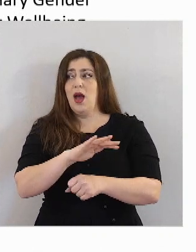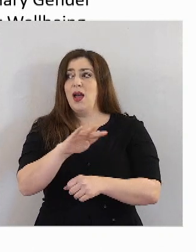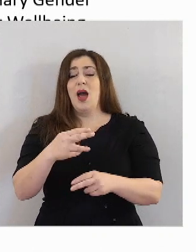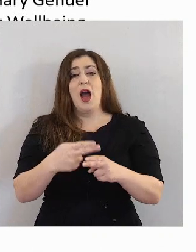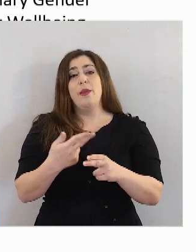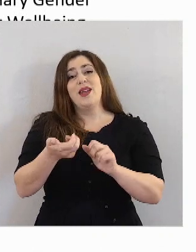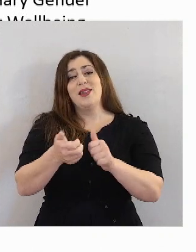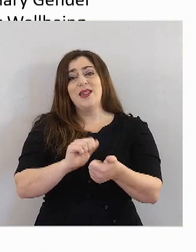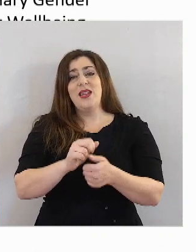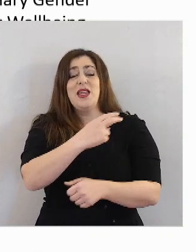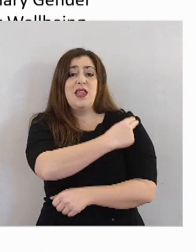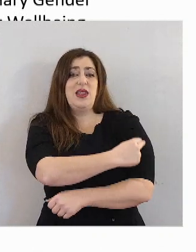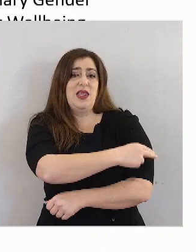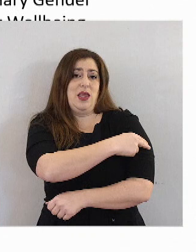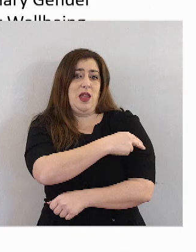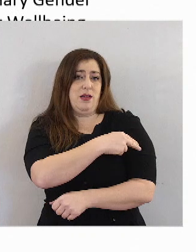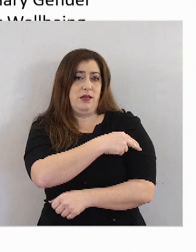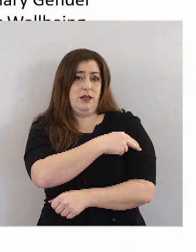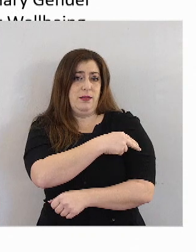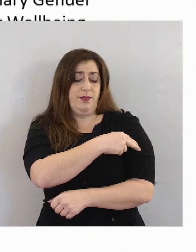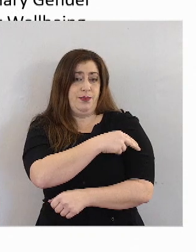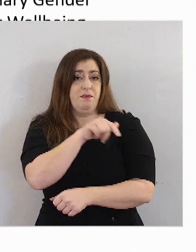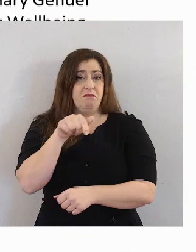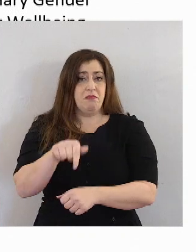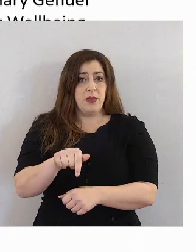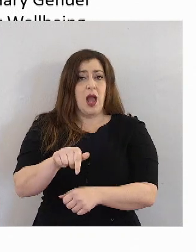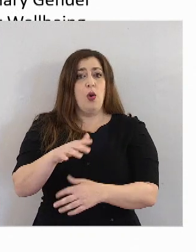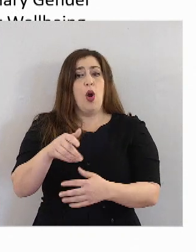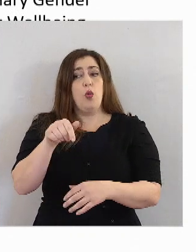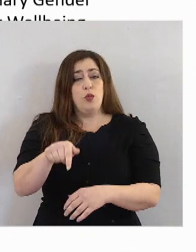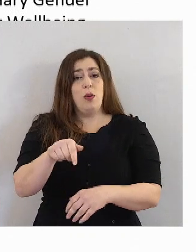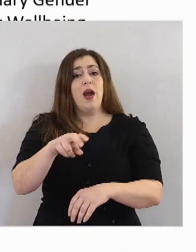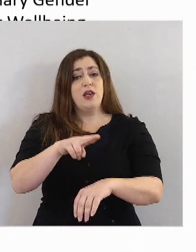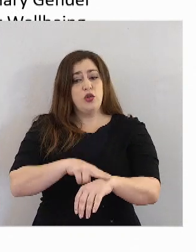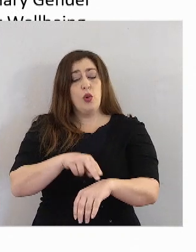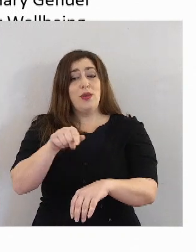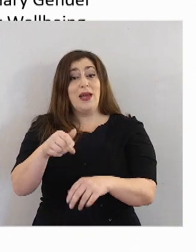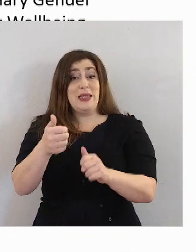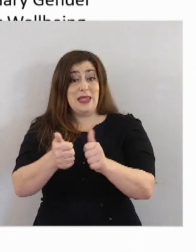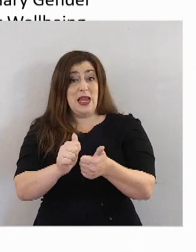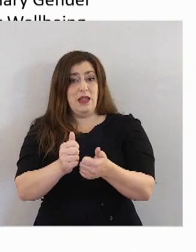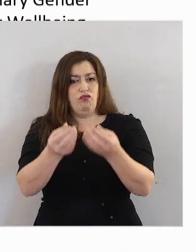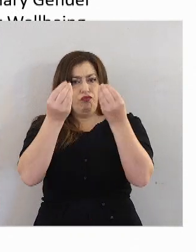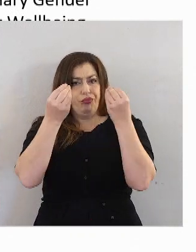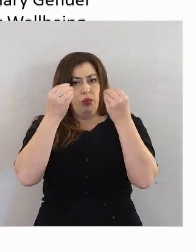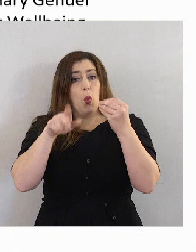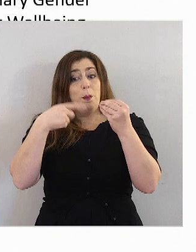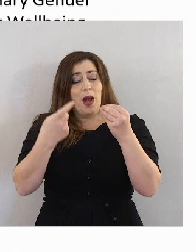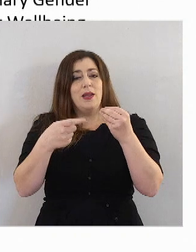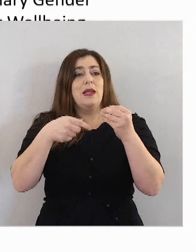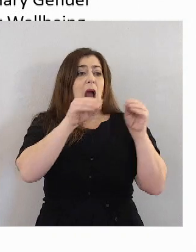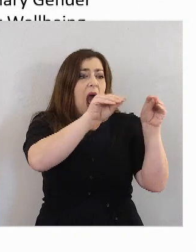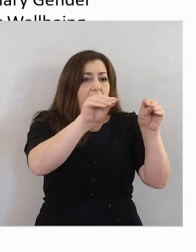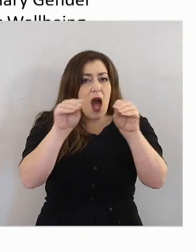the provision of health services, which could then act as multipliers within the settings they worked in,